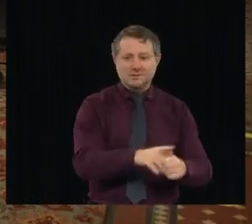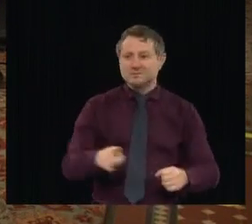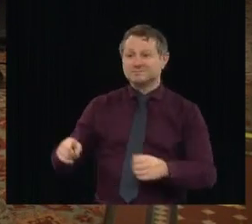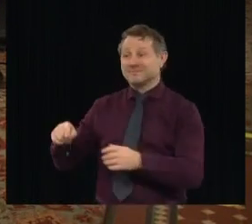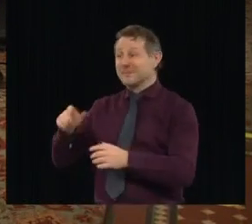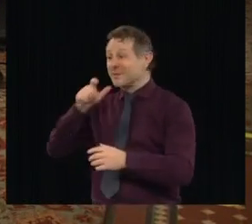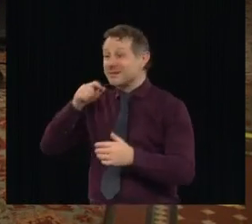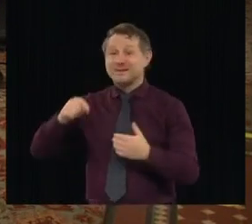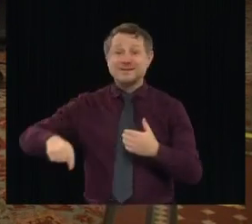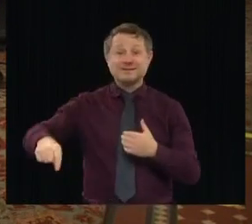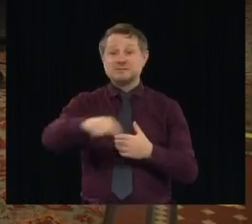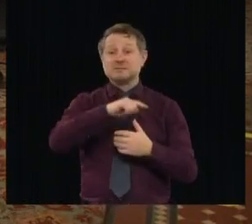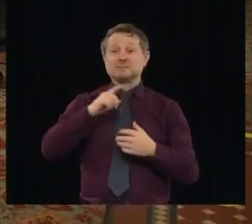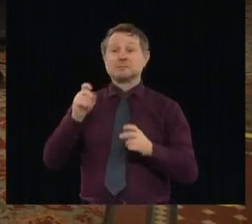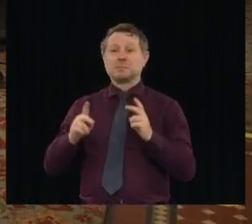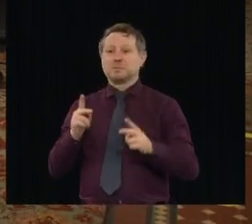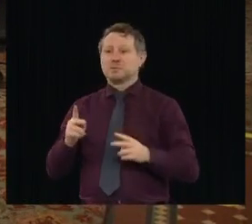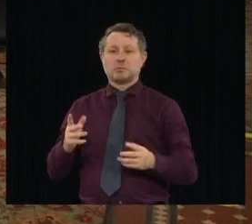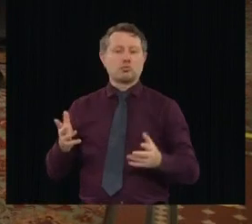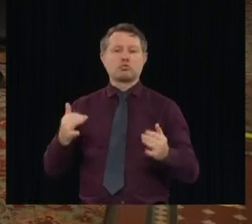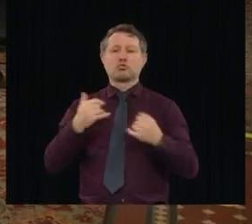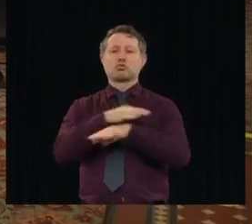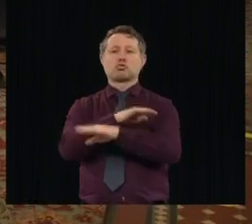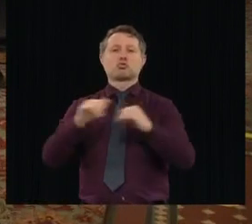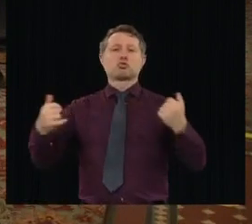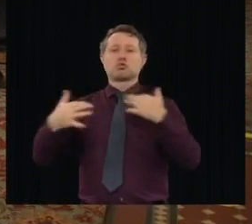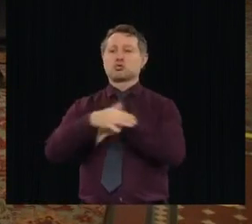high-risk community.